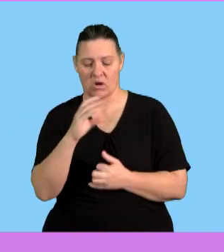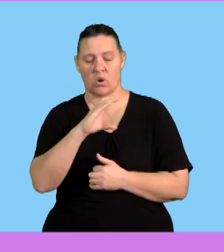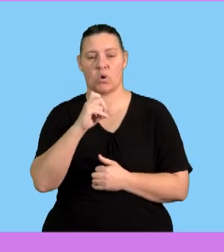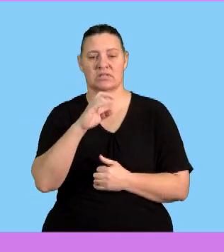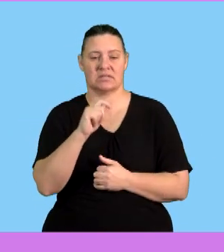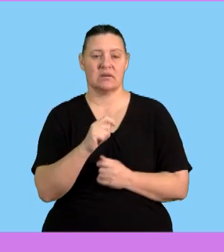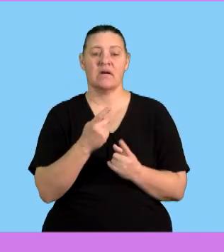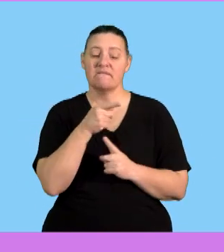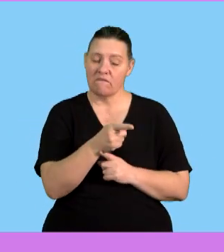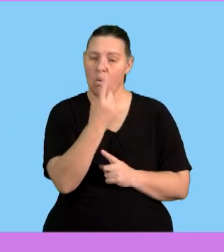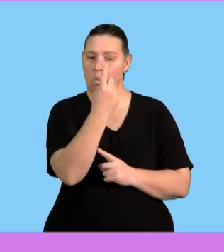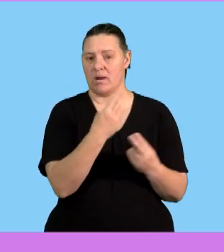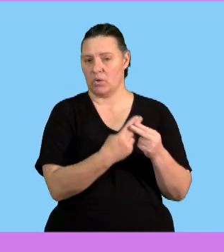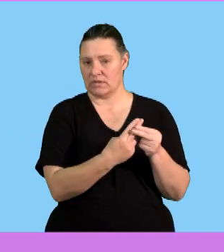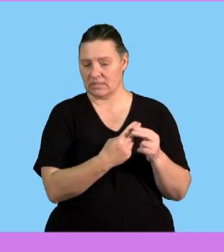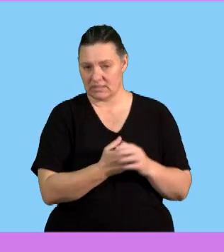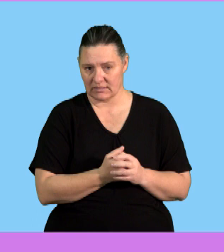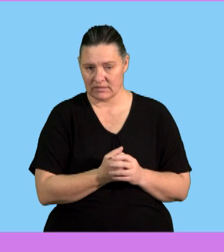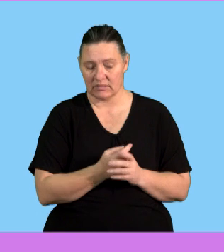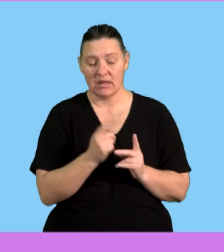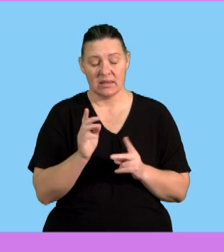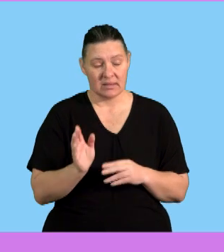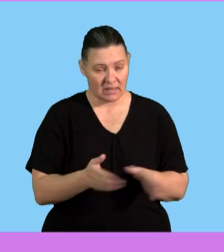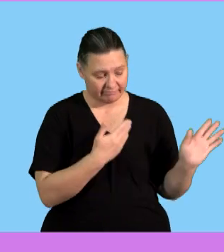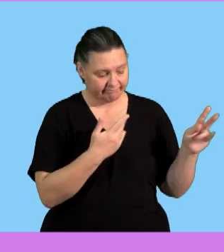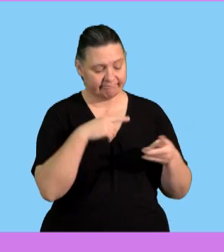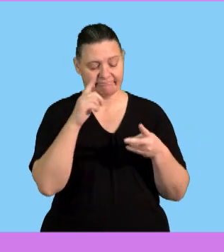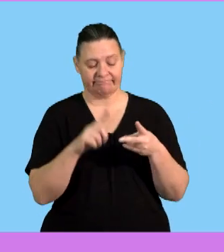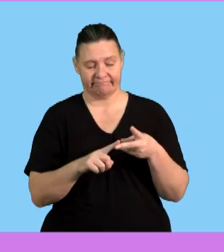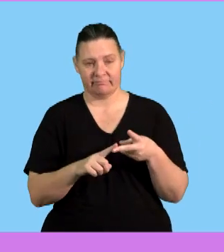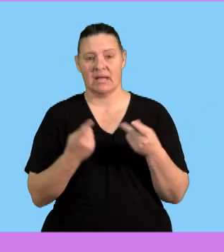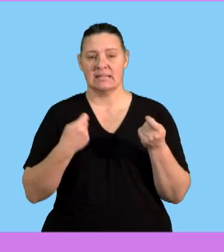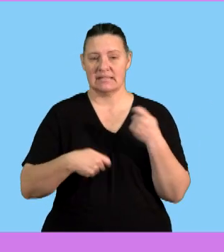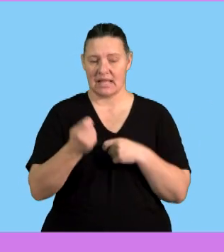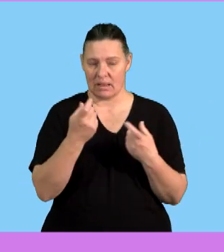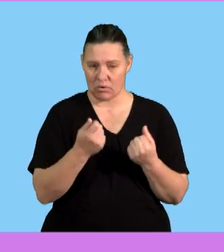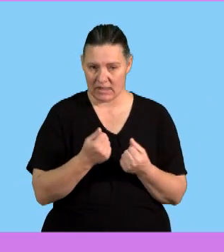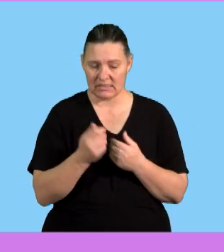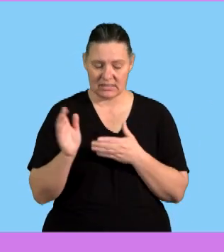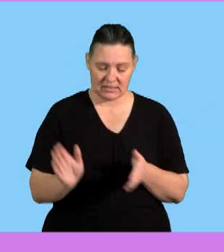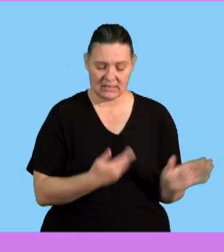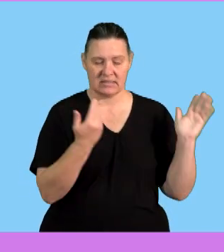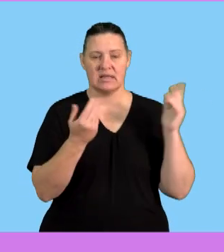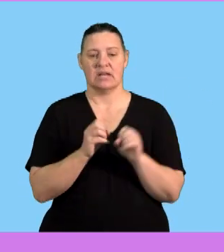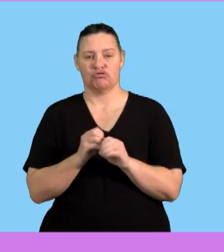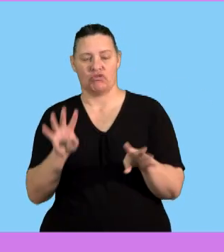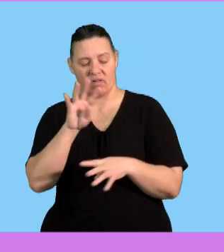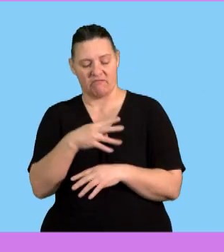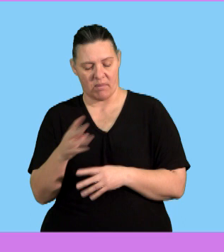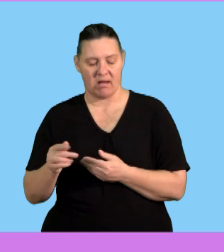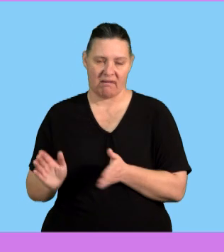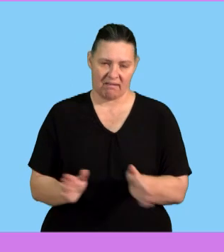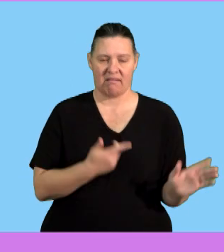the cost per unit. After that, we will go to selling price, then to general